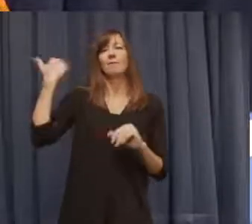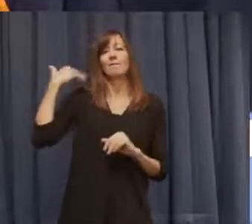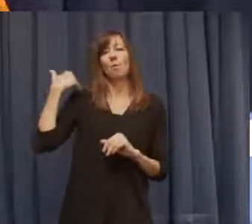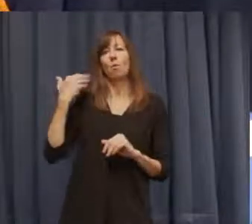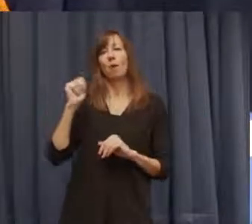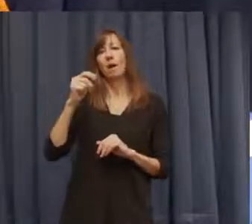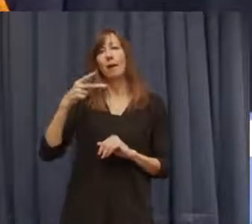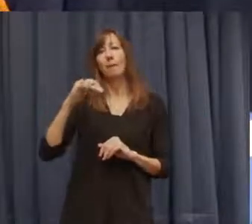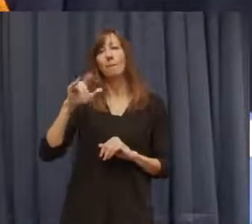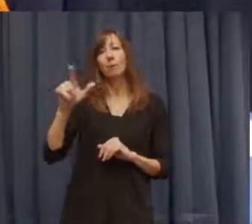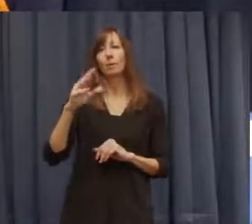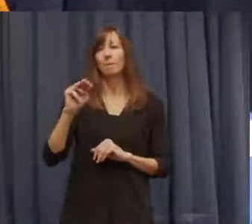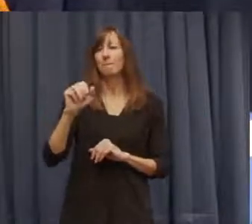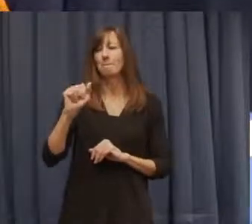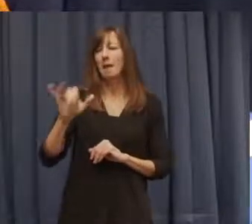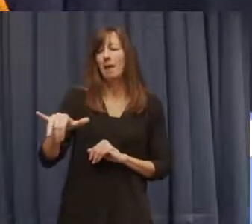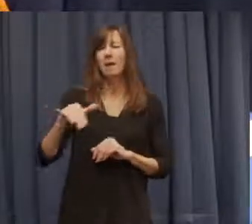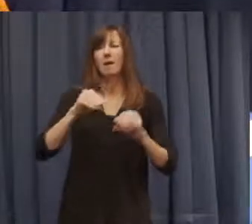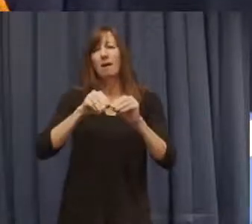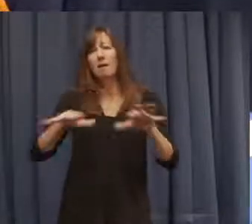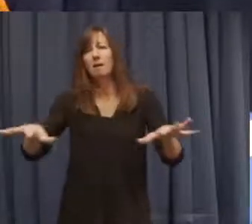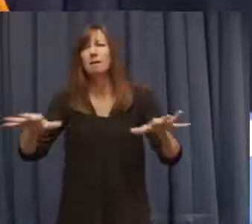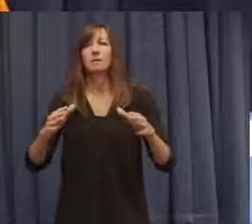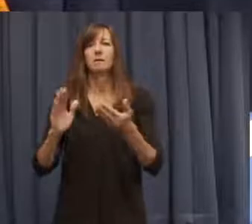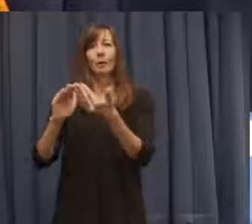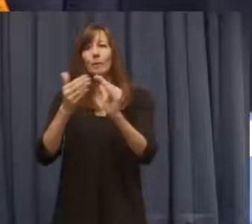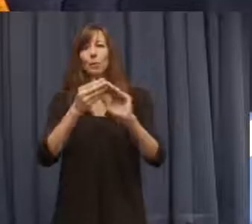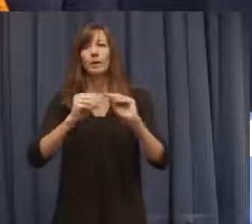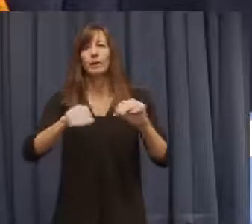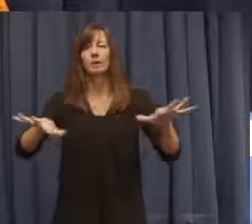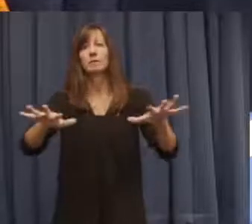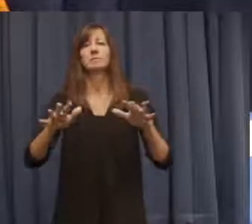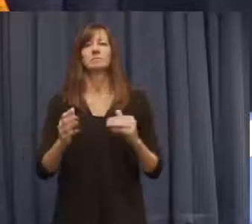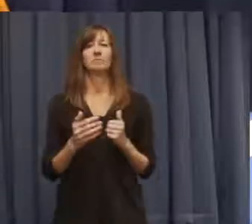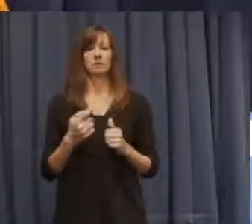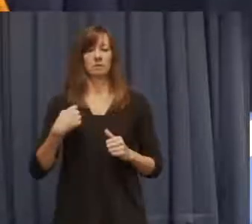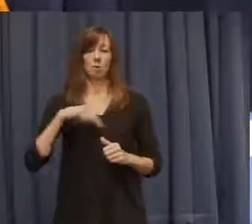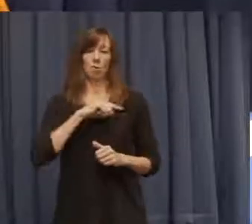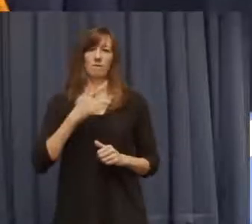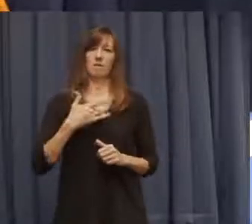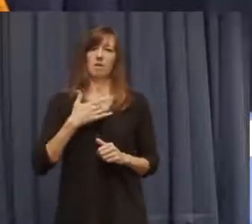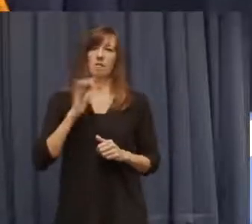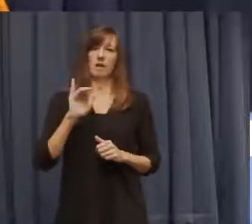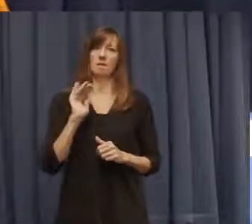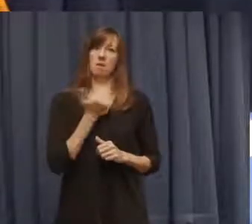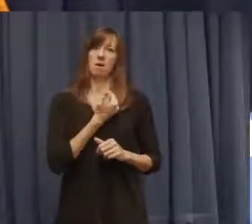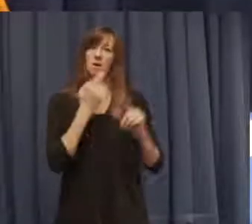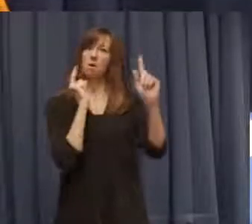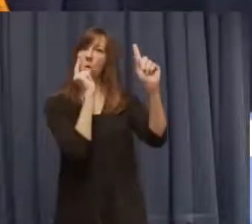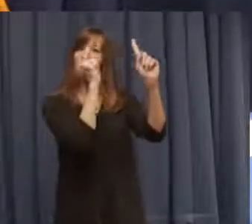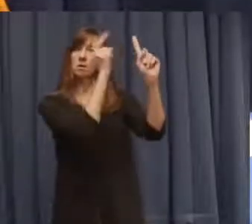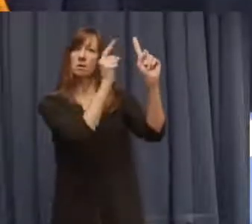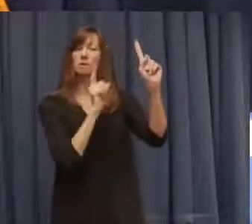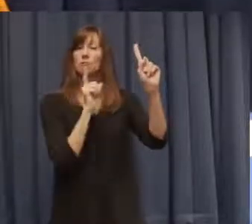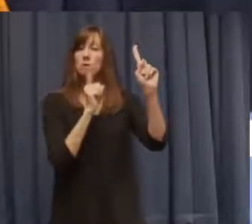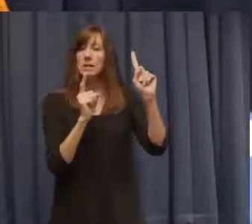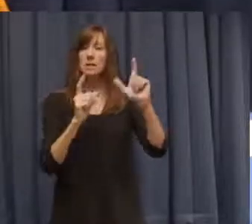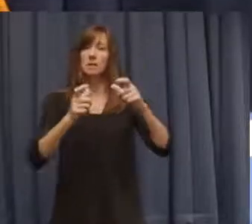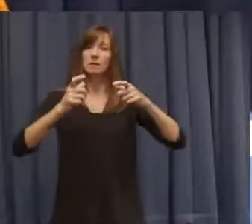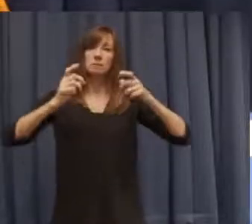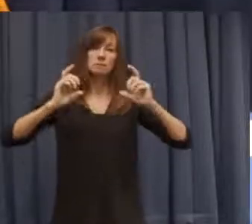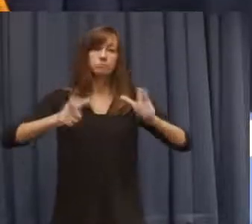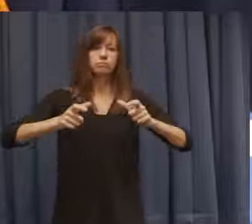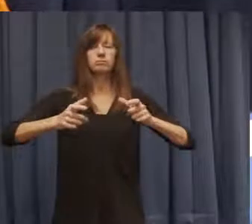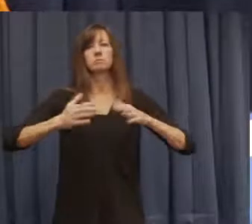That is really our overarching goal, and I feel very confident that we can do that based on what we've learned and all the things that we've